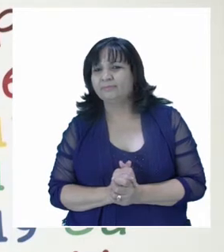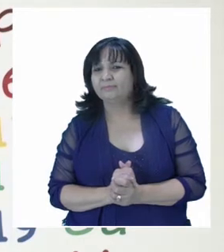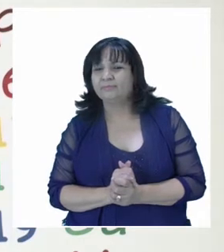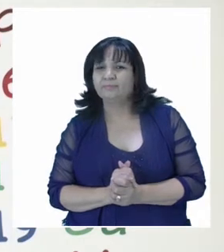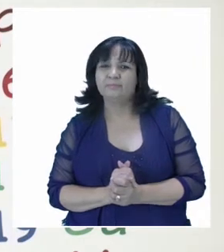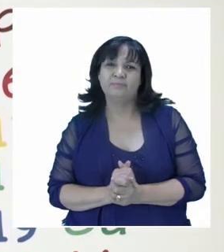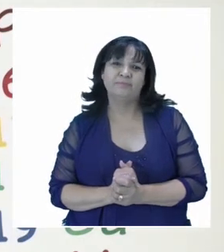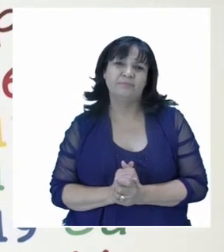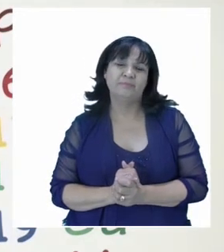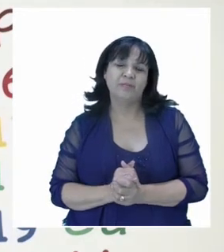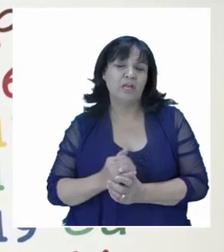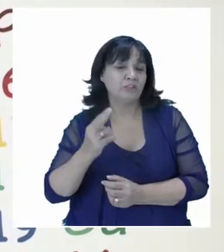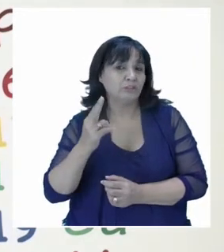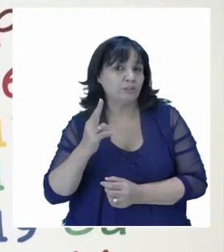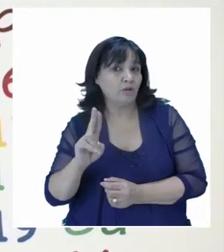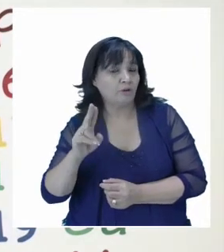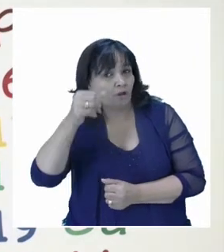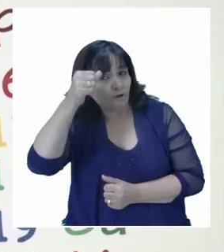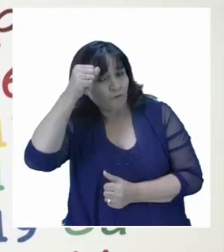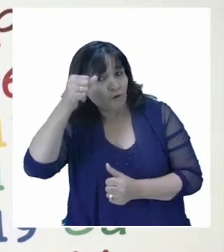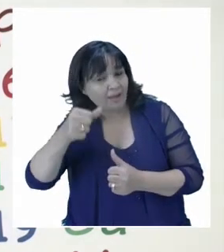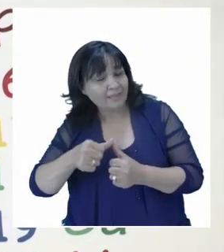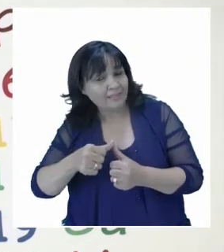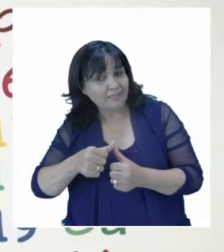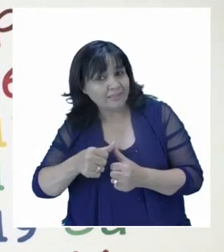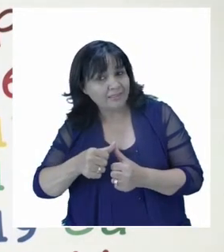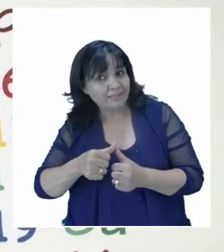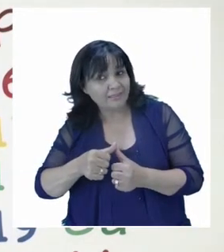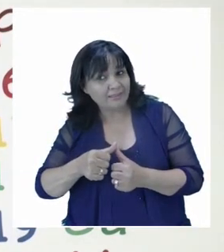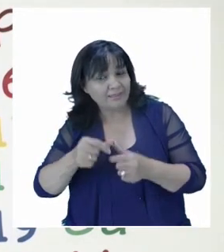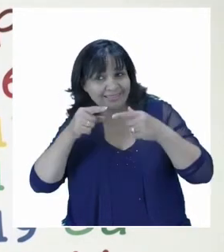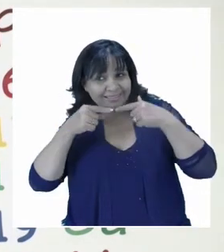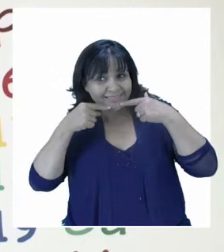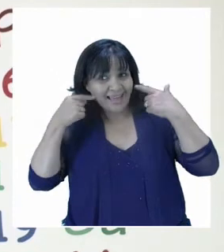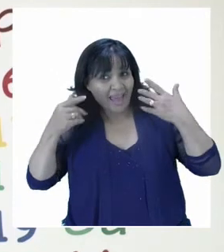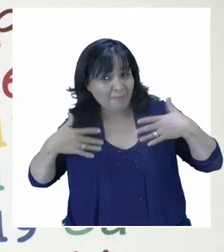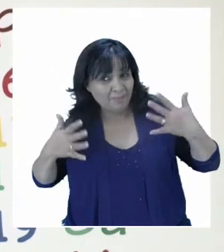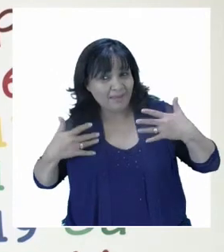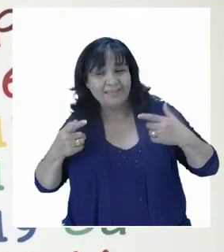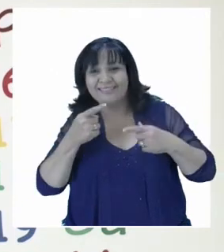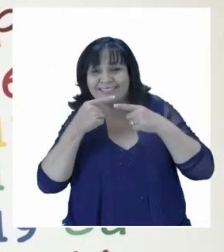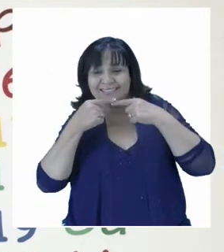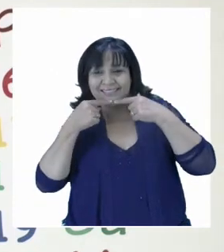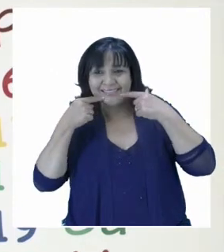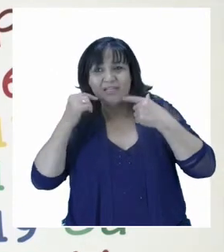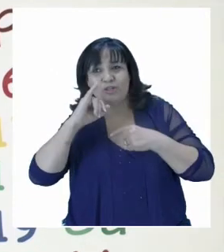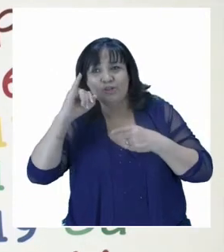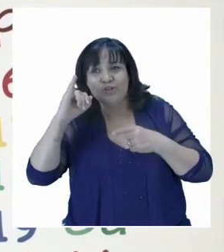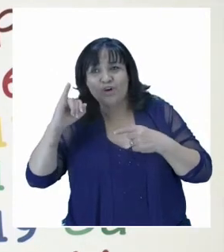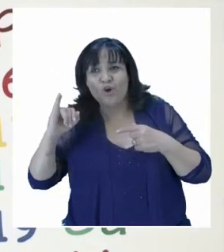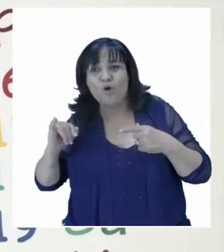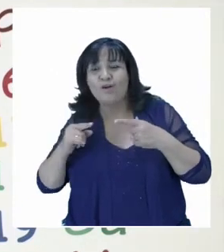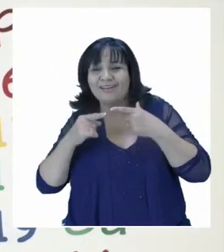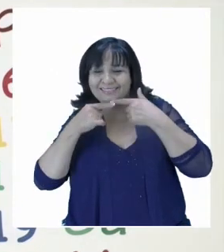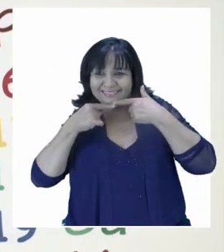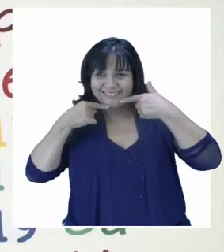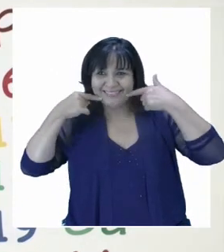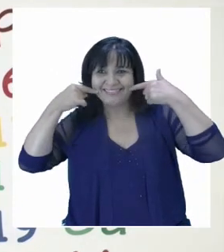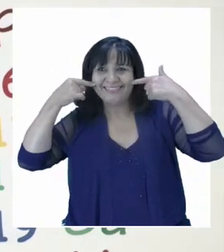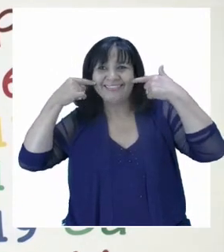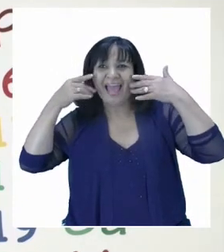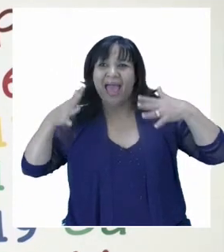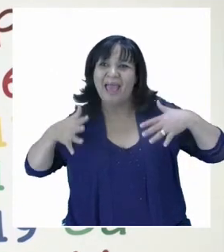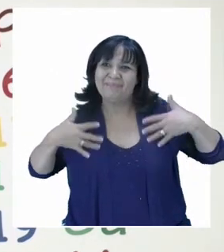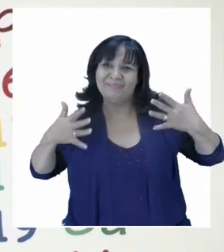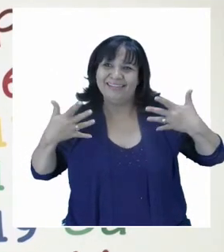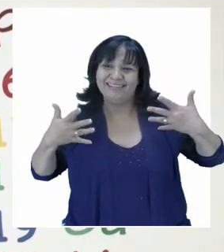don't forget to put a big smile and eyes that show that they are happy.